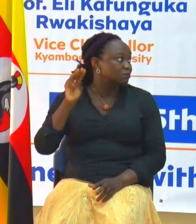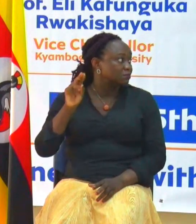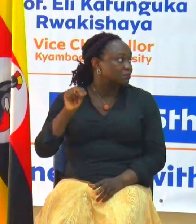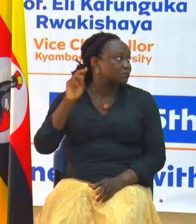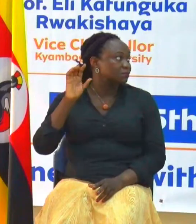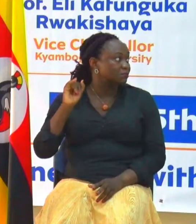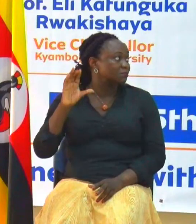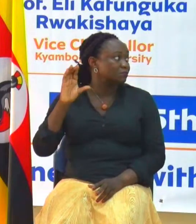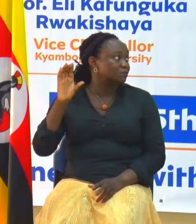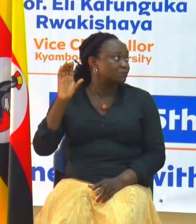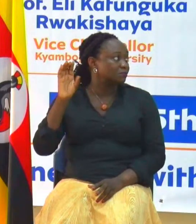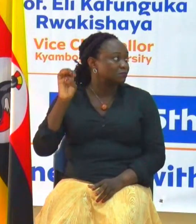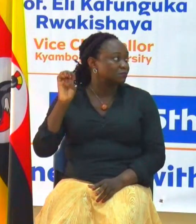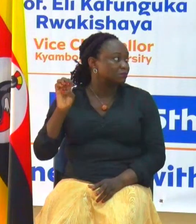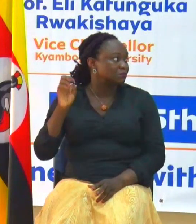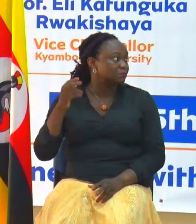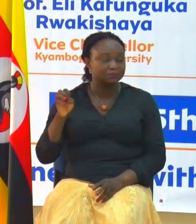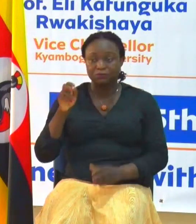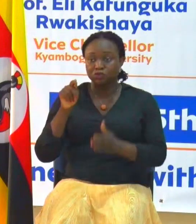niche.com.